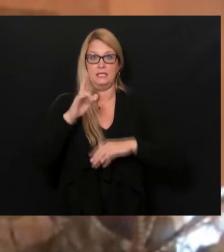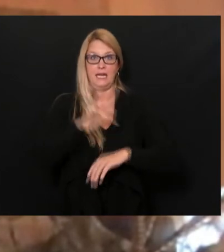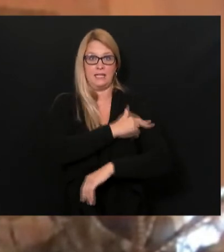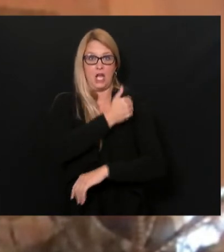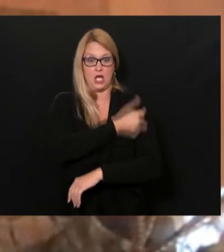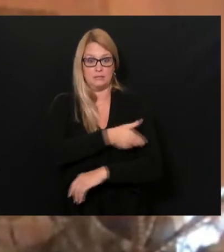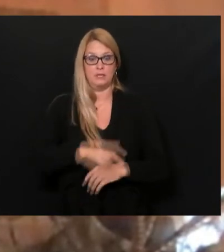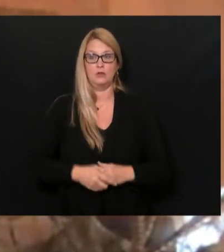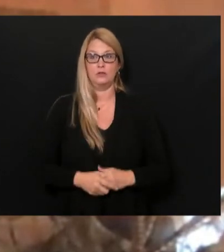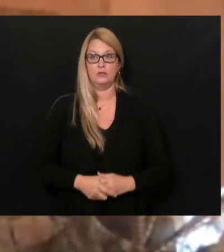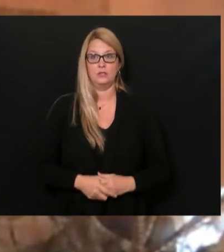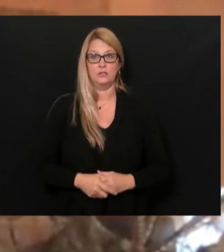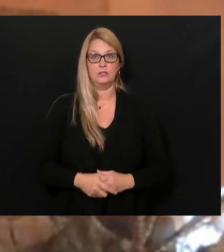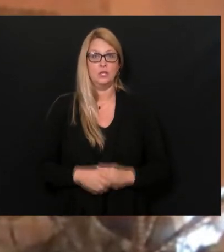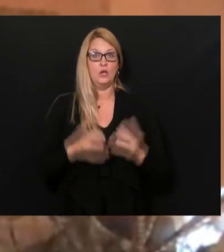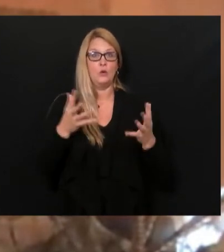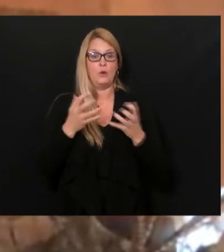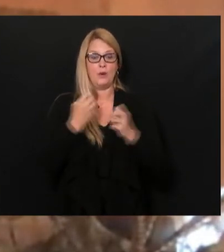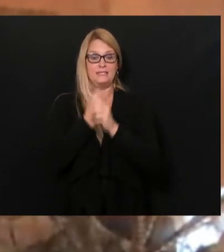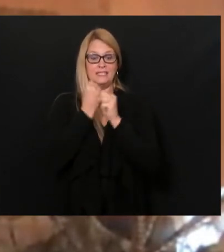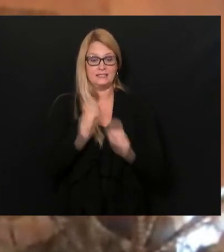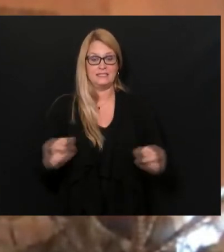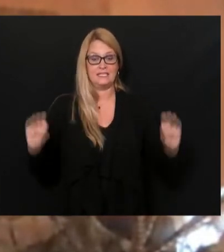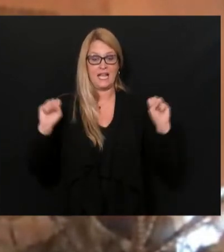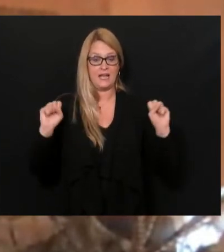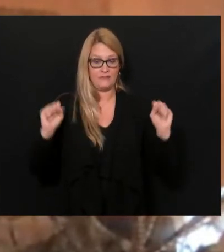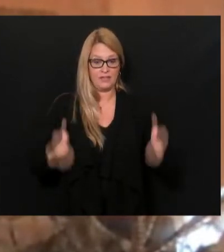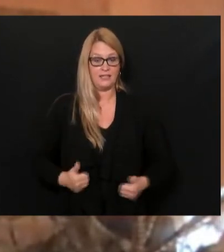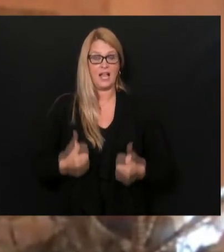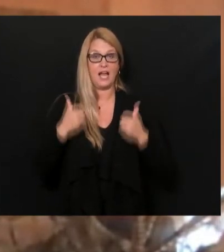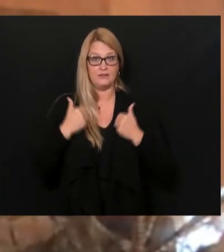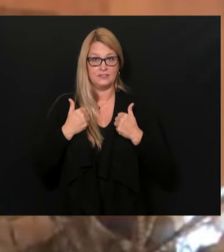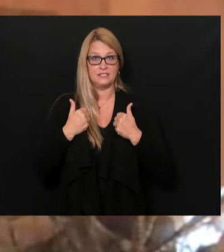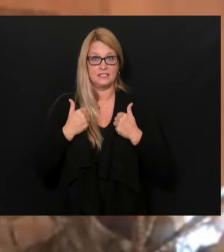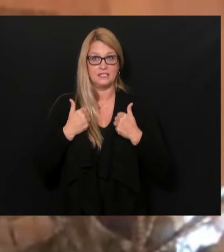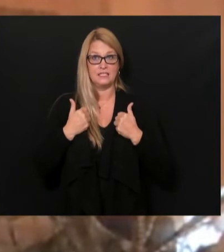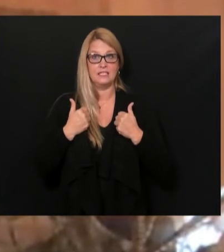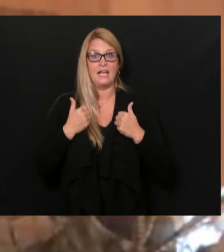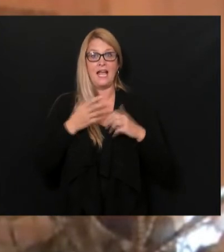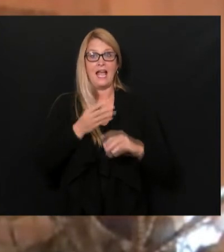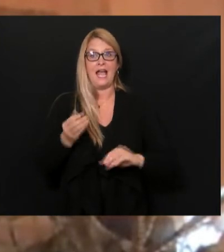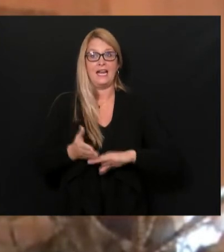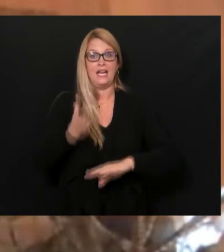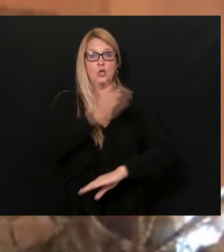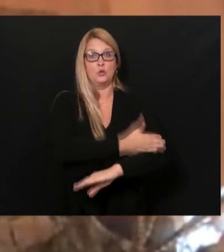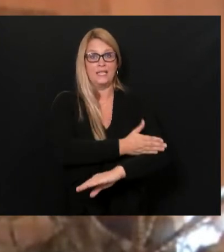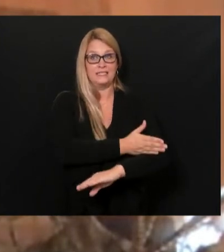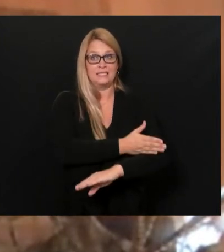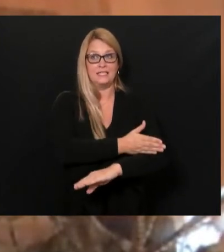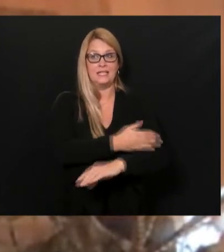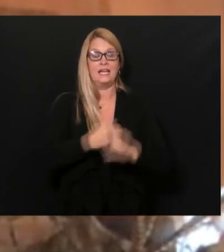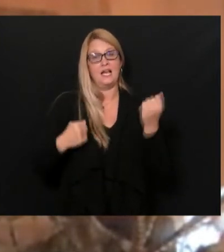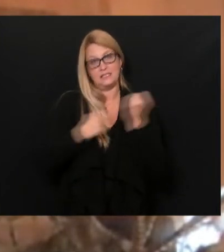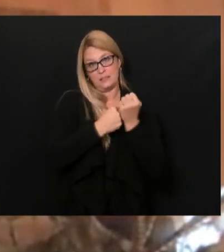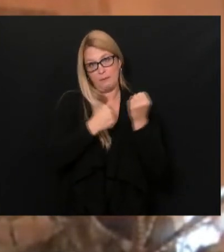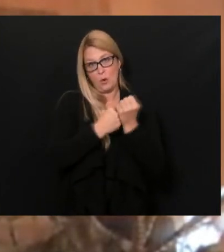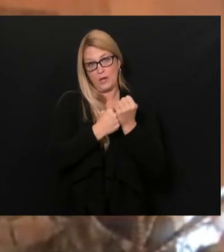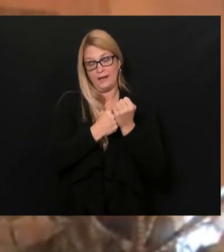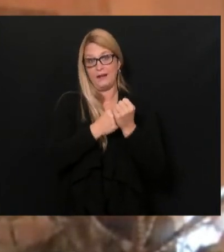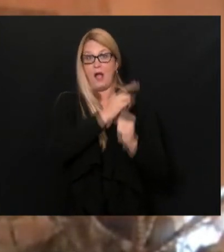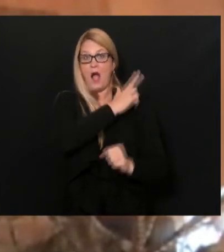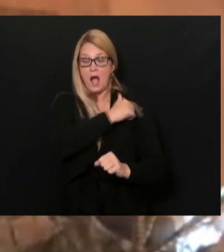we also want to save lives. And by saving lives and increasing and supporting that